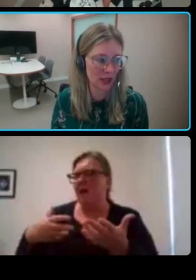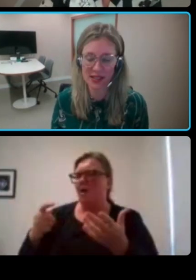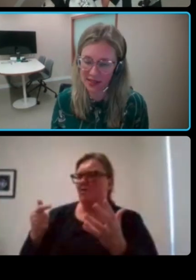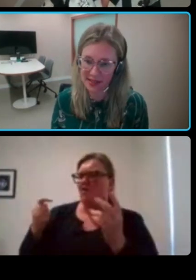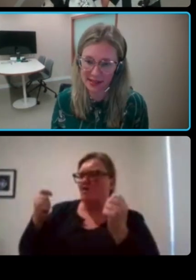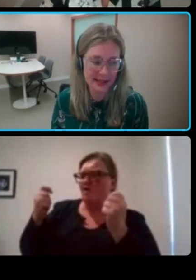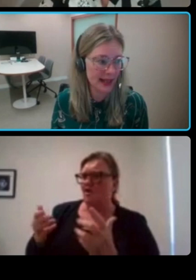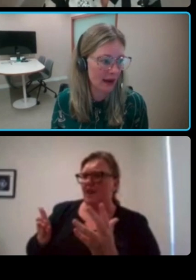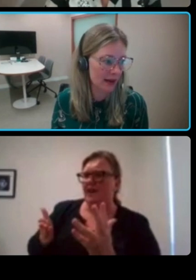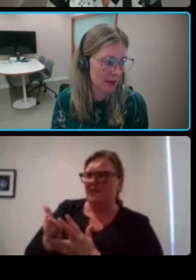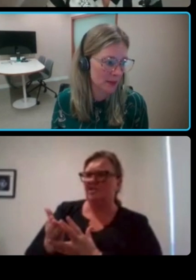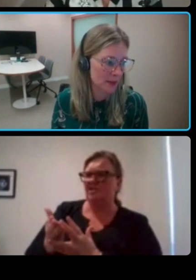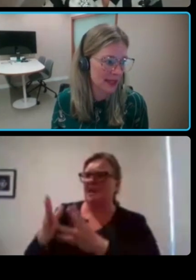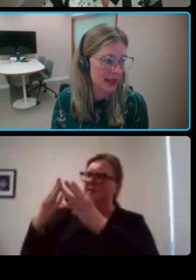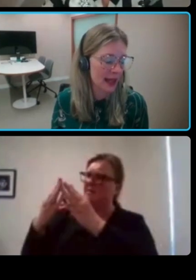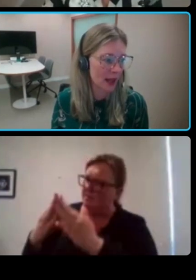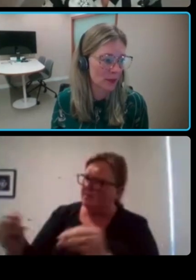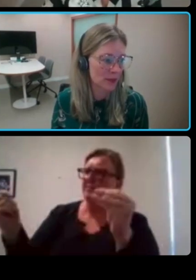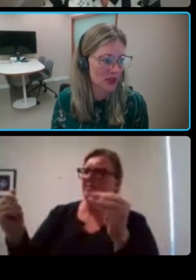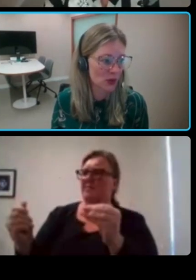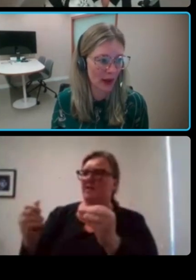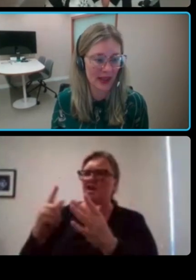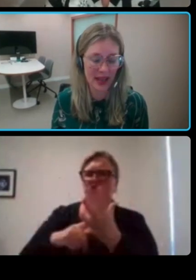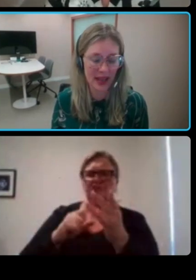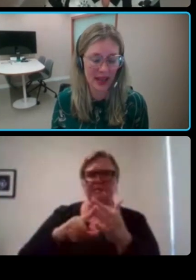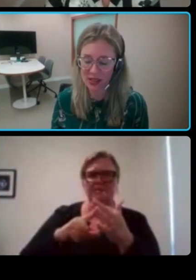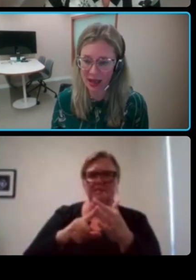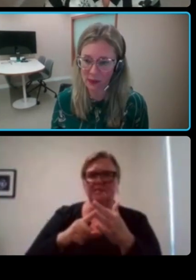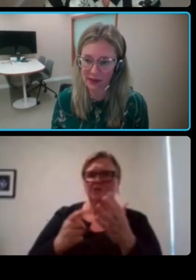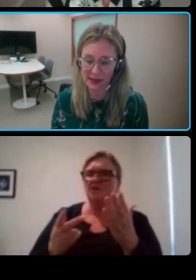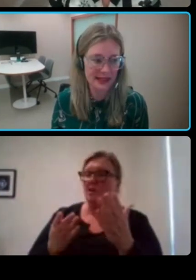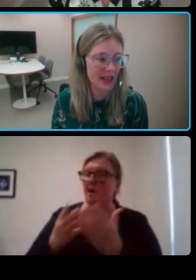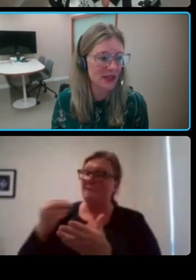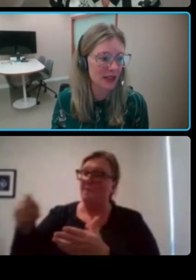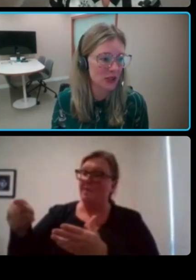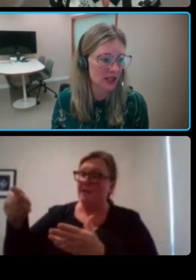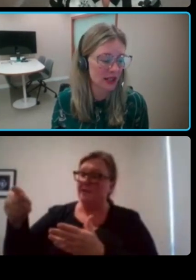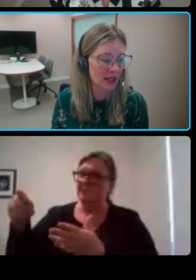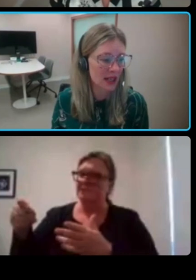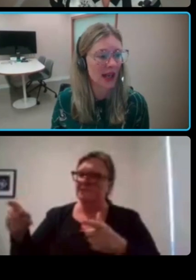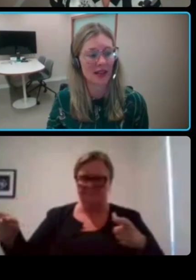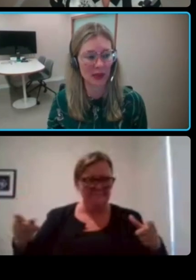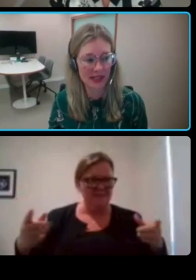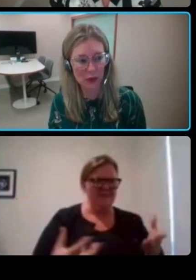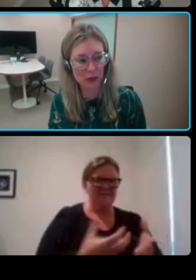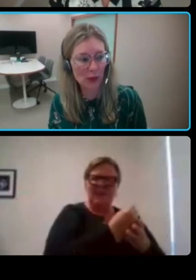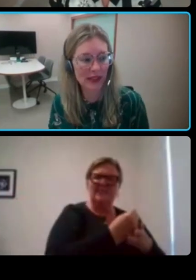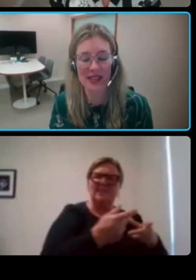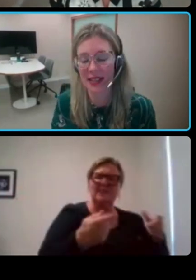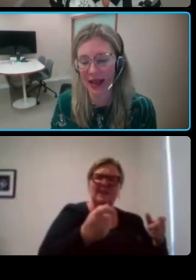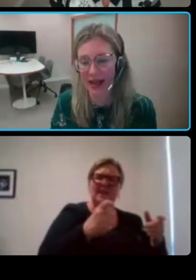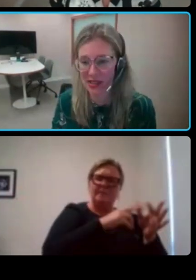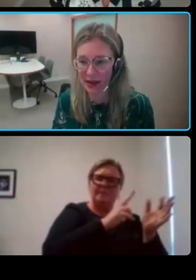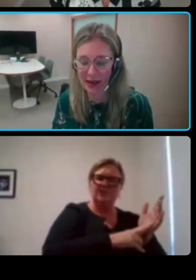and restorative justice outcomes sought by the Aged Care Quality and Safety Commission, as well as a more